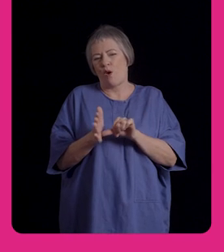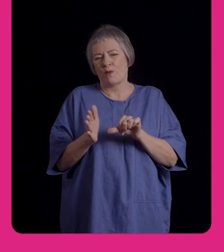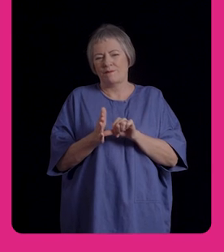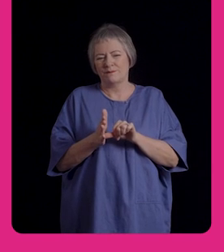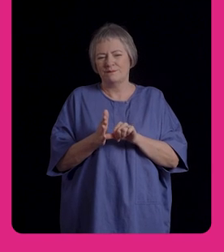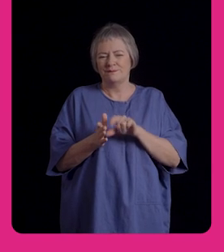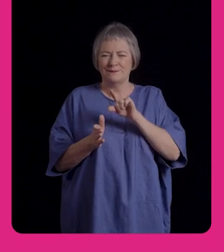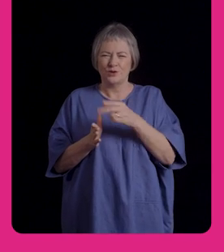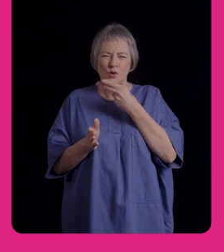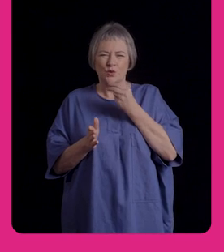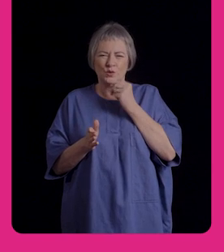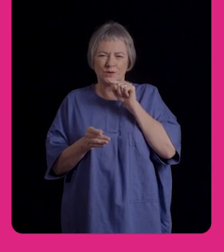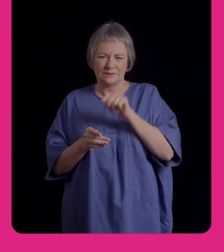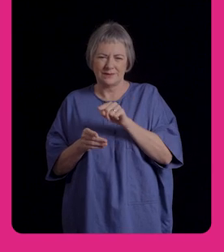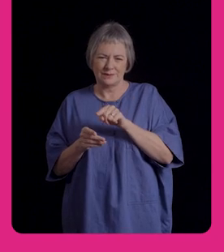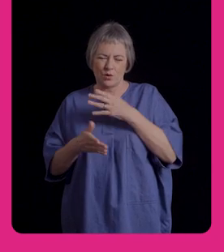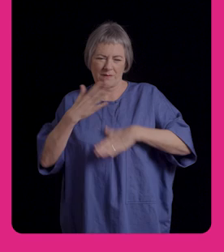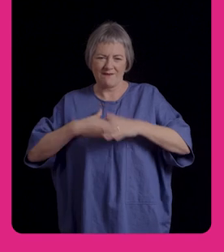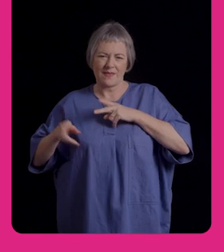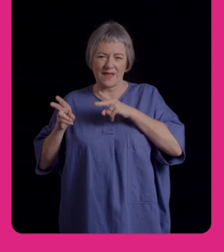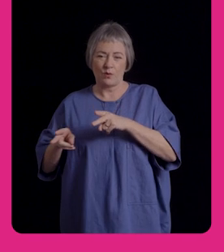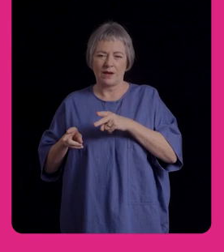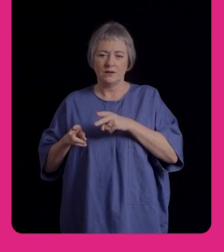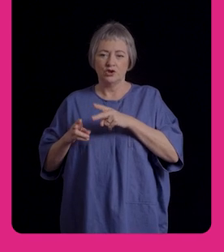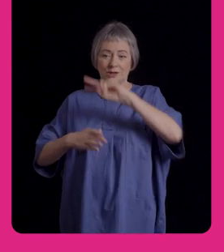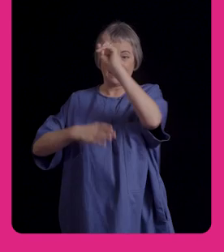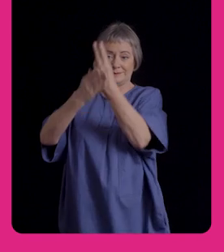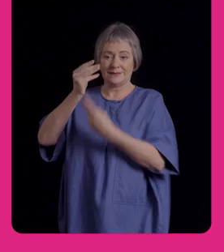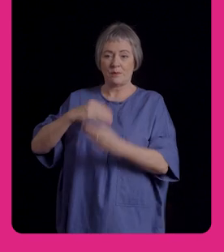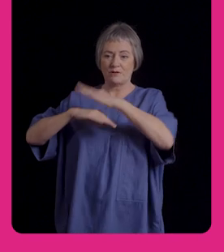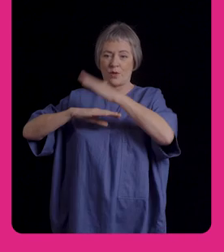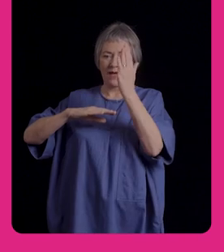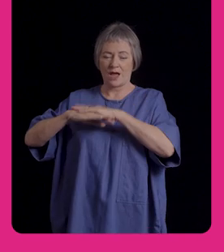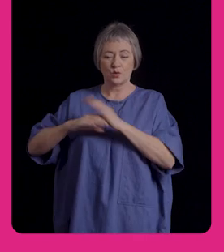she's very used to this, and is able to like duck down the hatch when no one seems to be there.